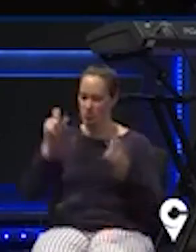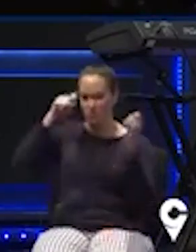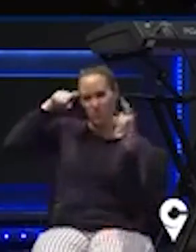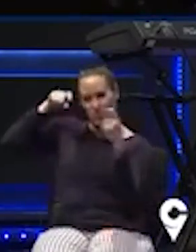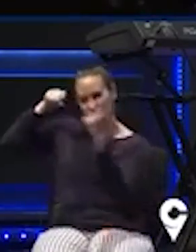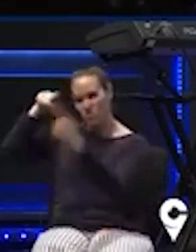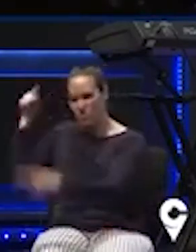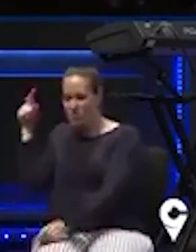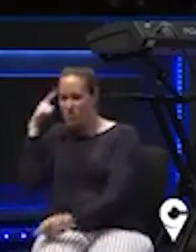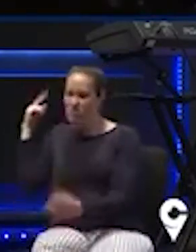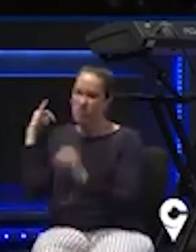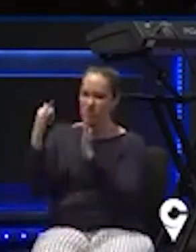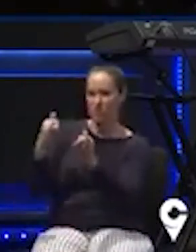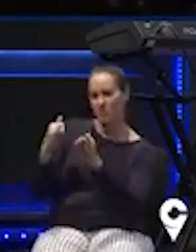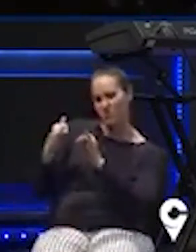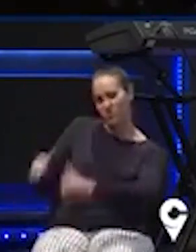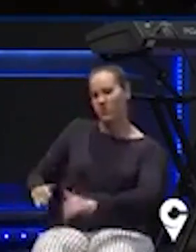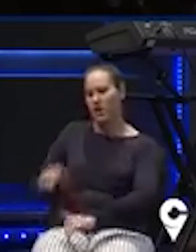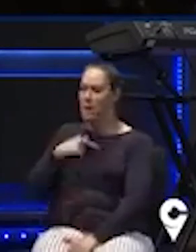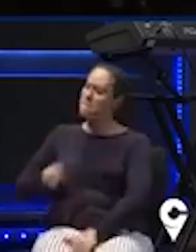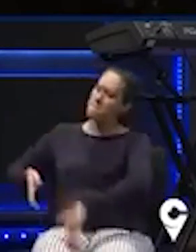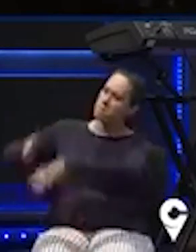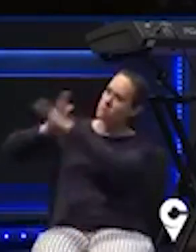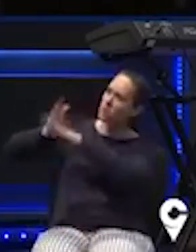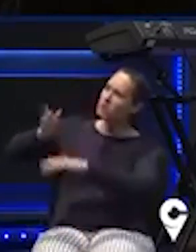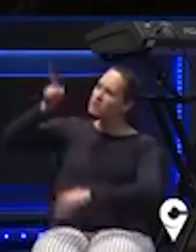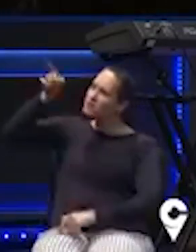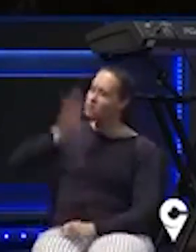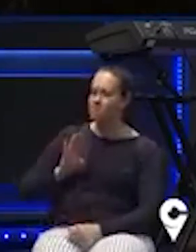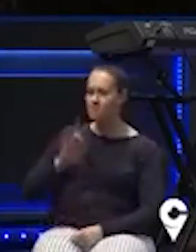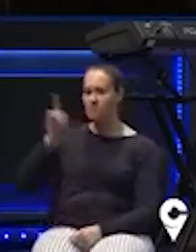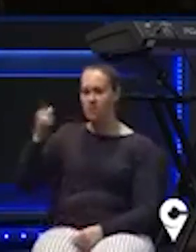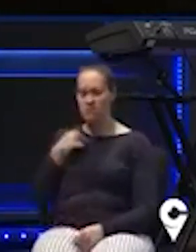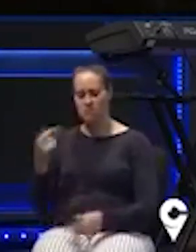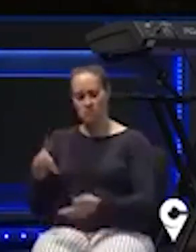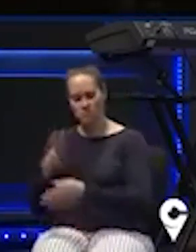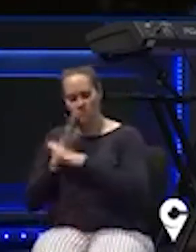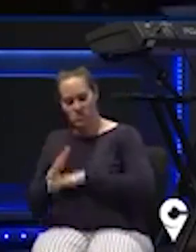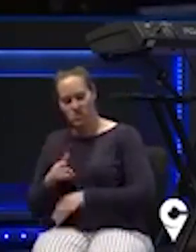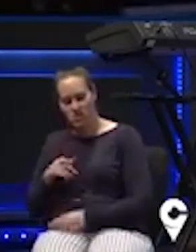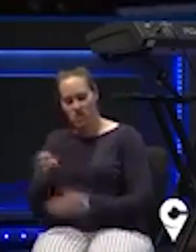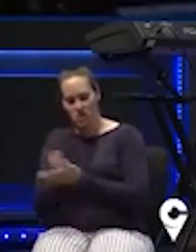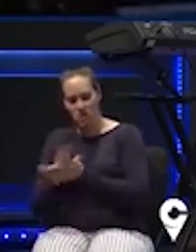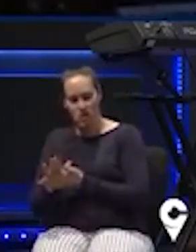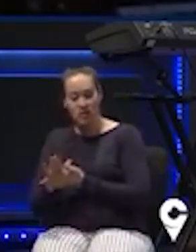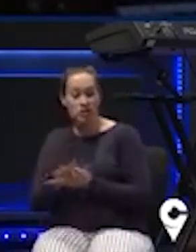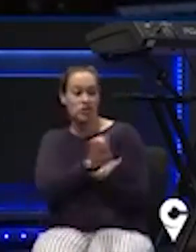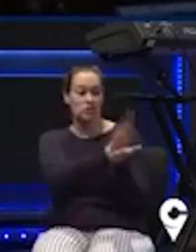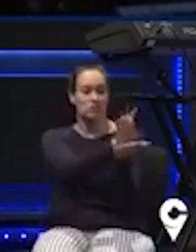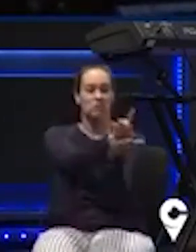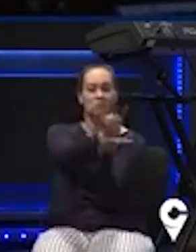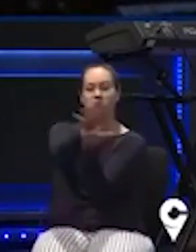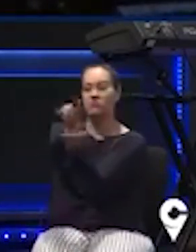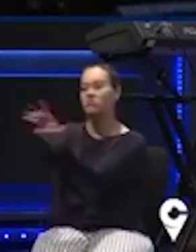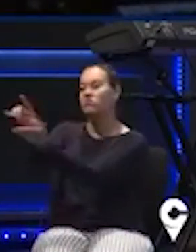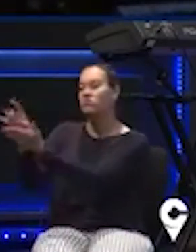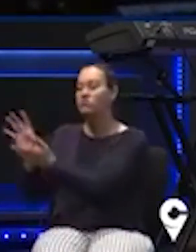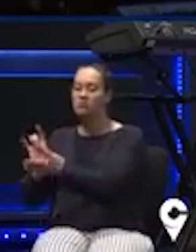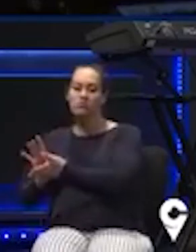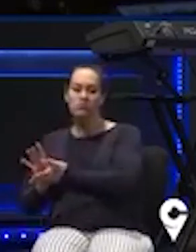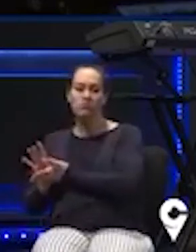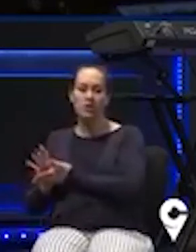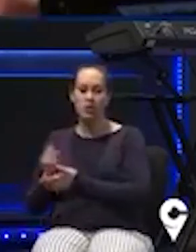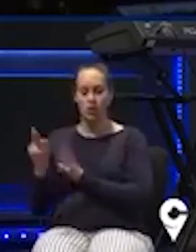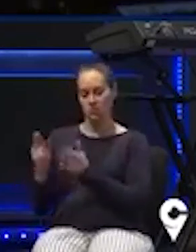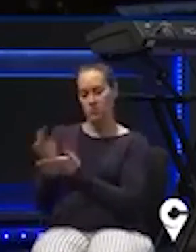way I do, and if you do, because I'm going to protect God and I'm going to protect holiness, therefore you kick everybody out of the room. So you can be this real holy